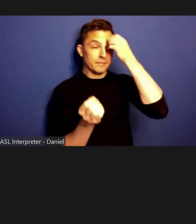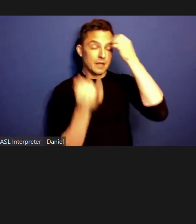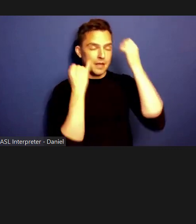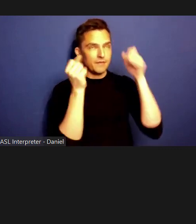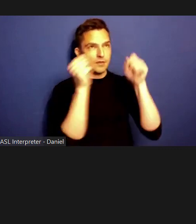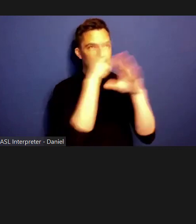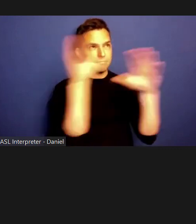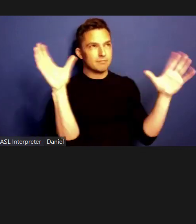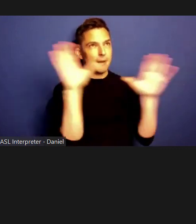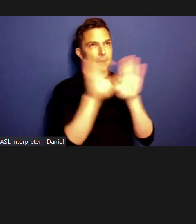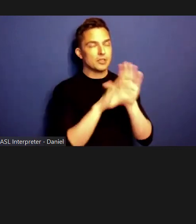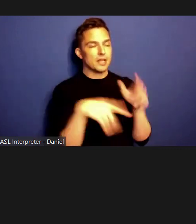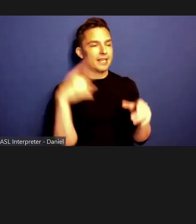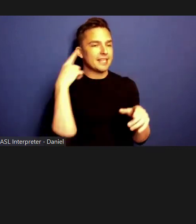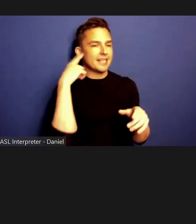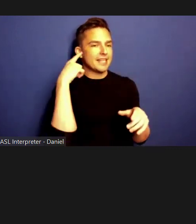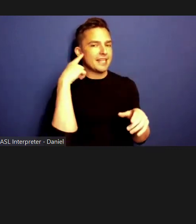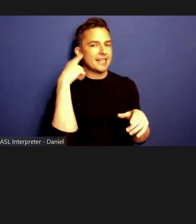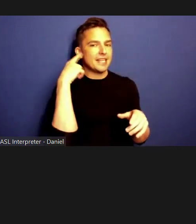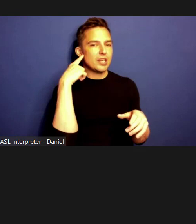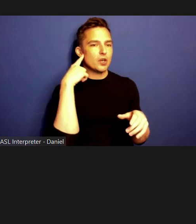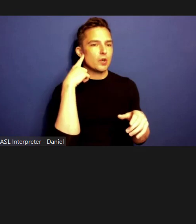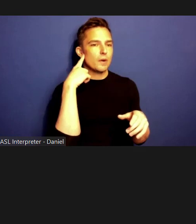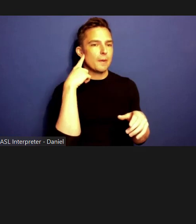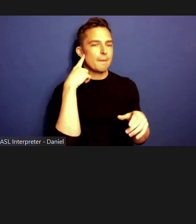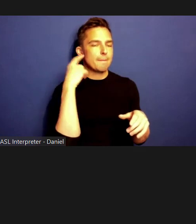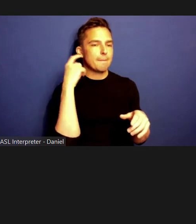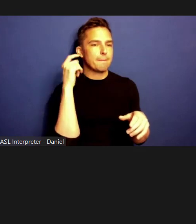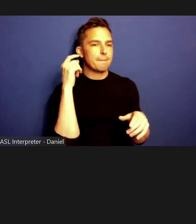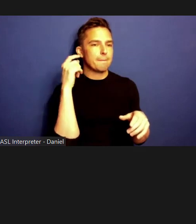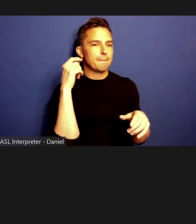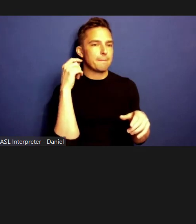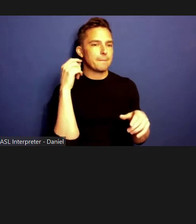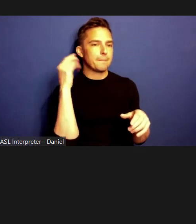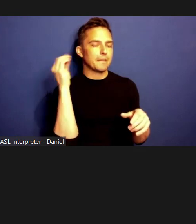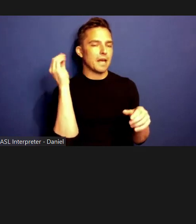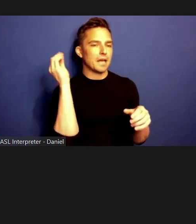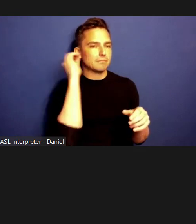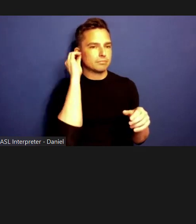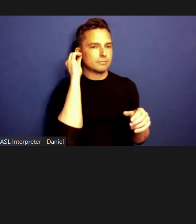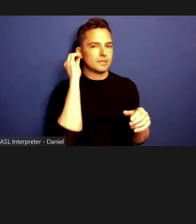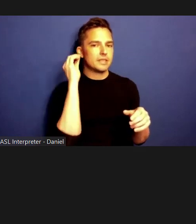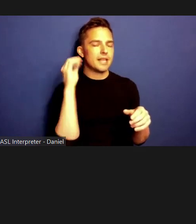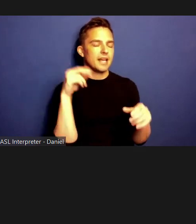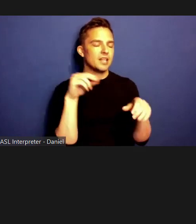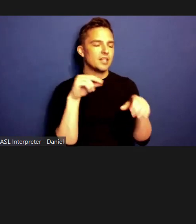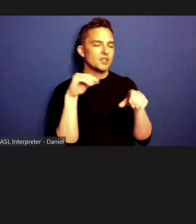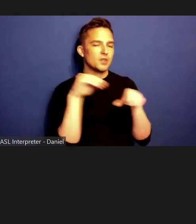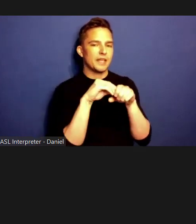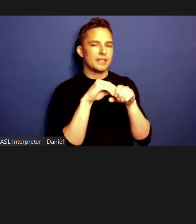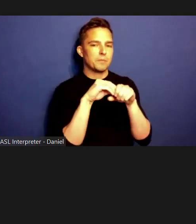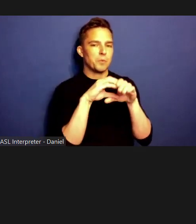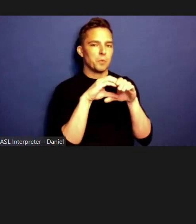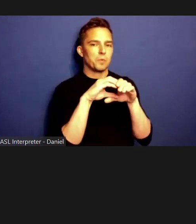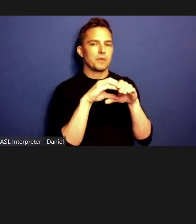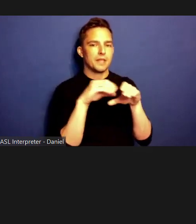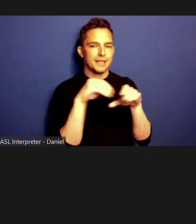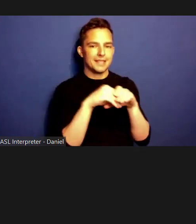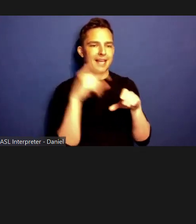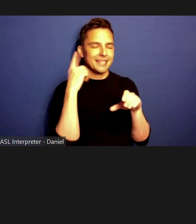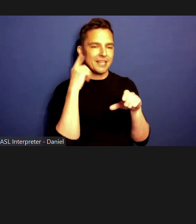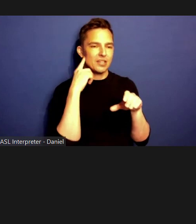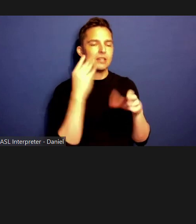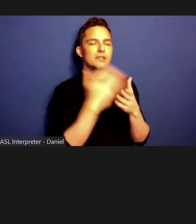picture like an earplug that squeezes down and then expands in your ear, there are some